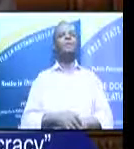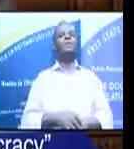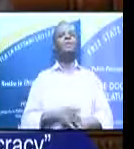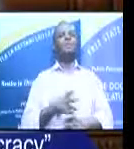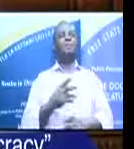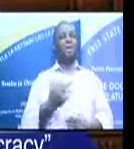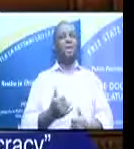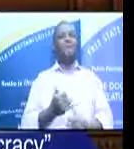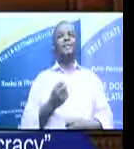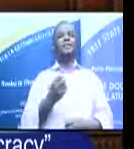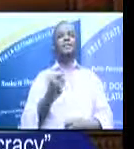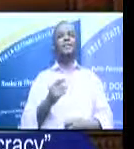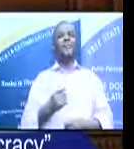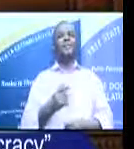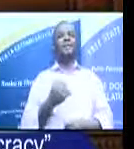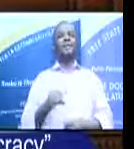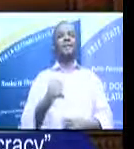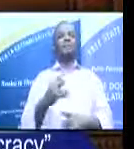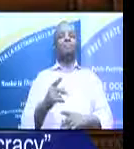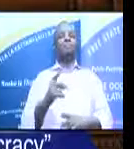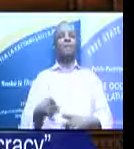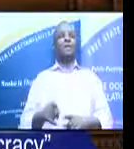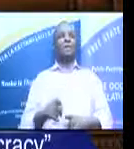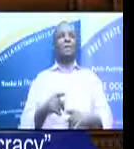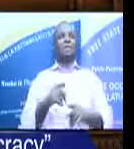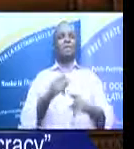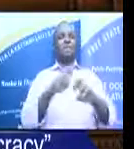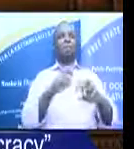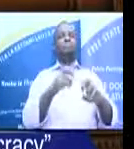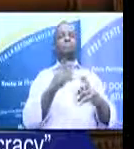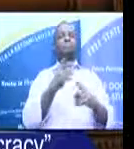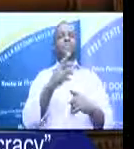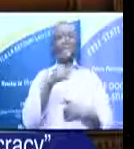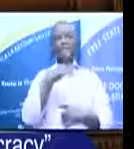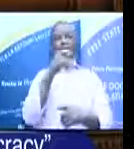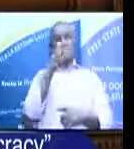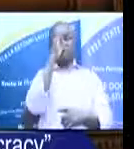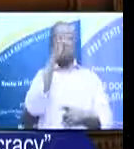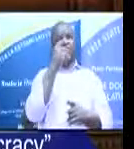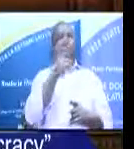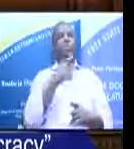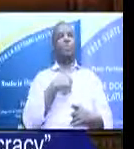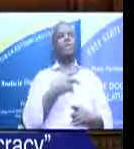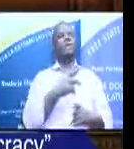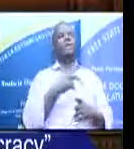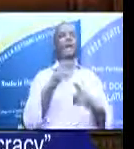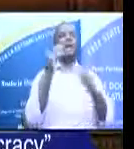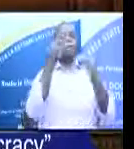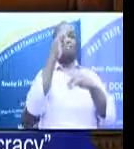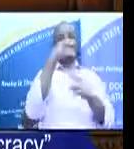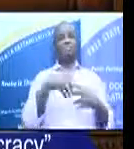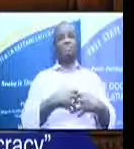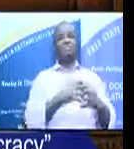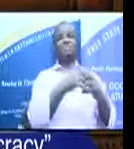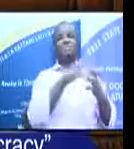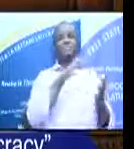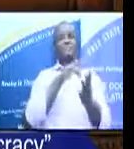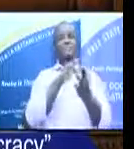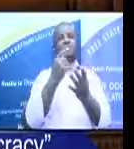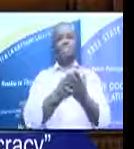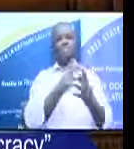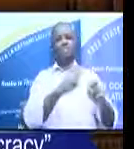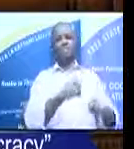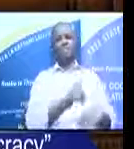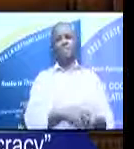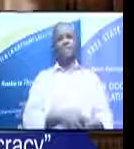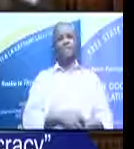And that's why it's still subject to criminal institutions established by this democratic government to establish